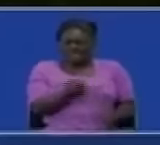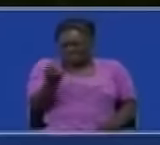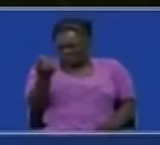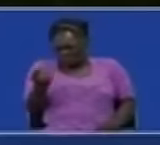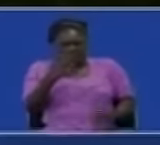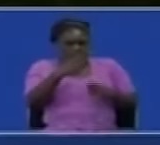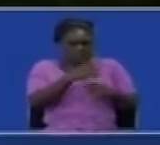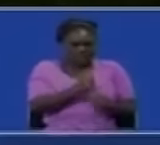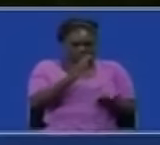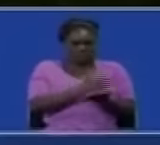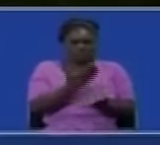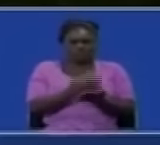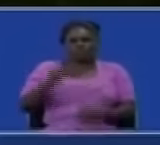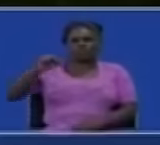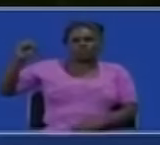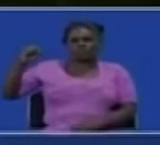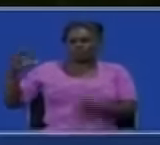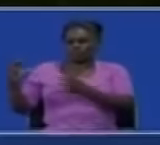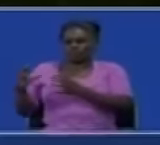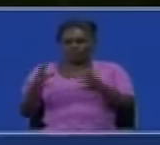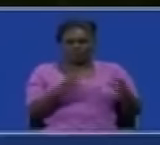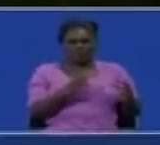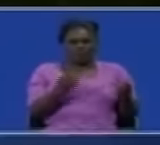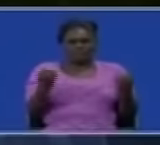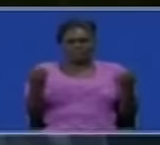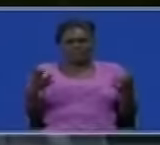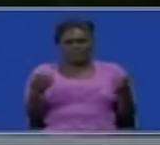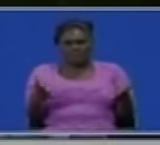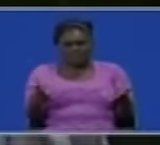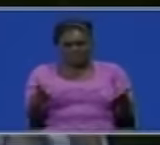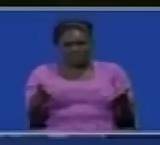little trust between our political parties. There's so much